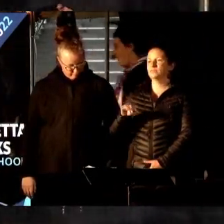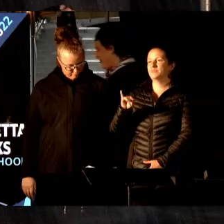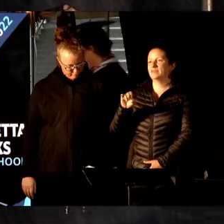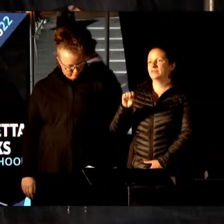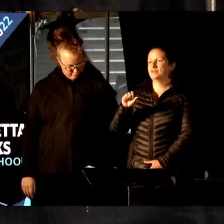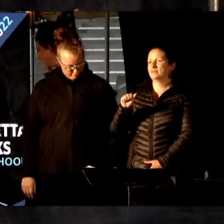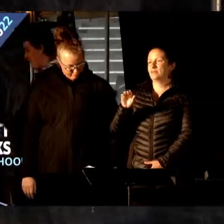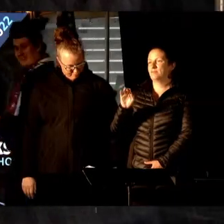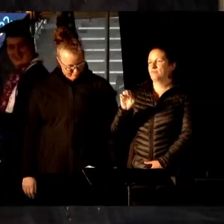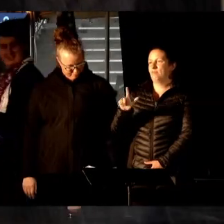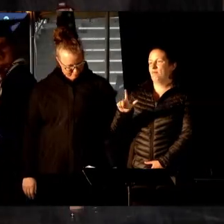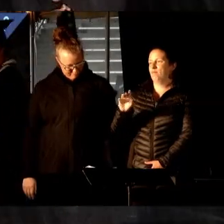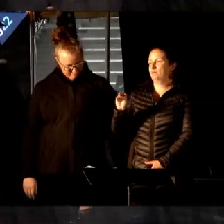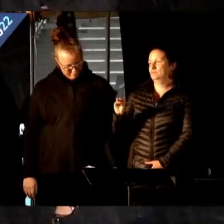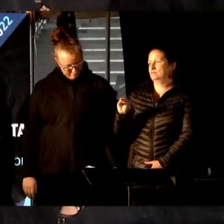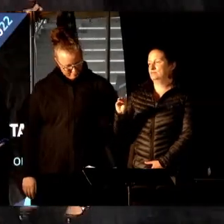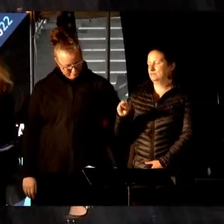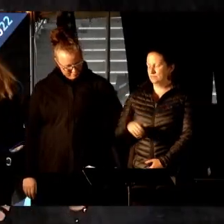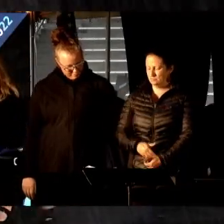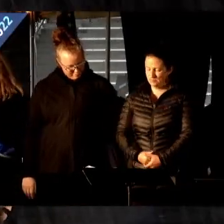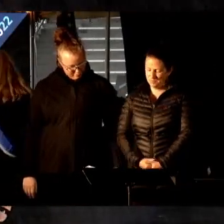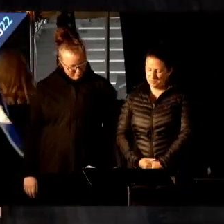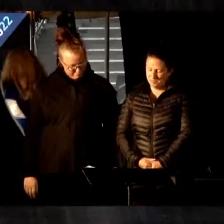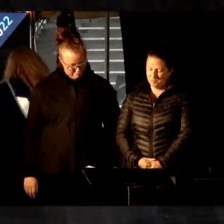Isabel Martinez.